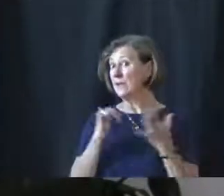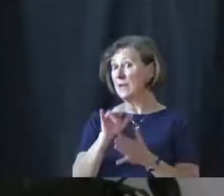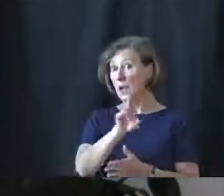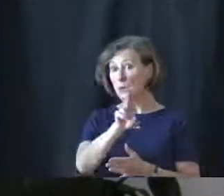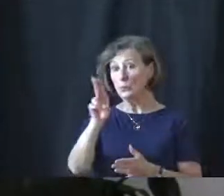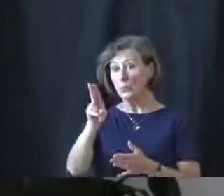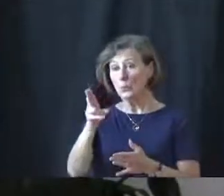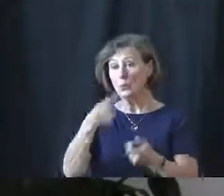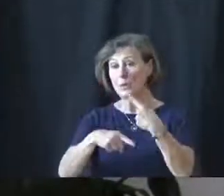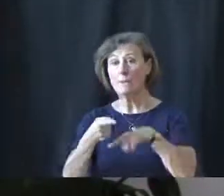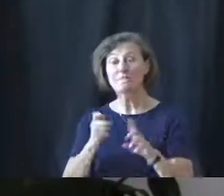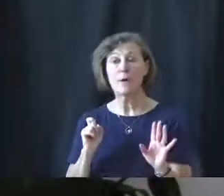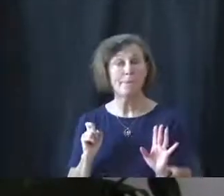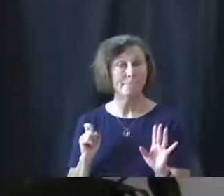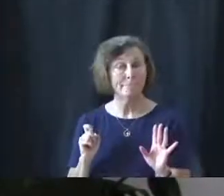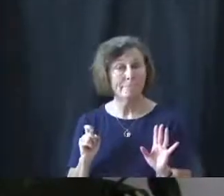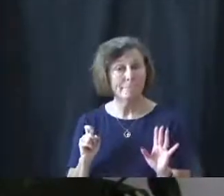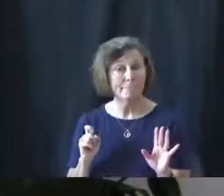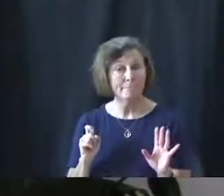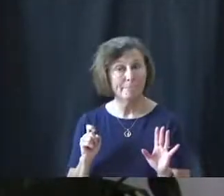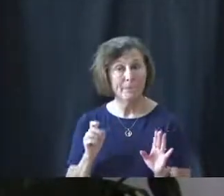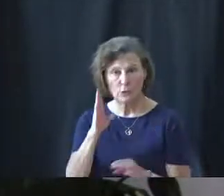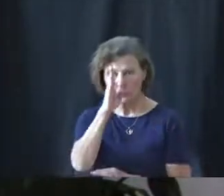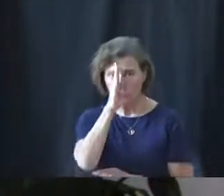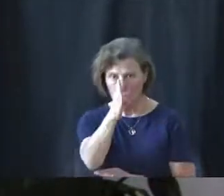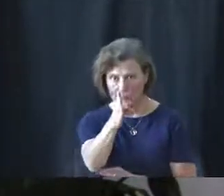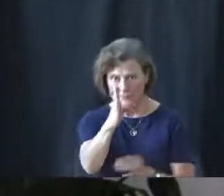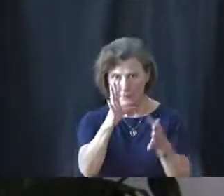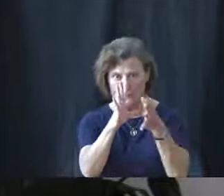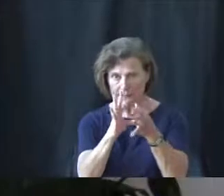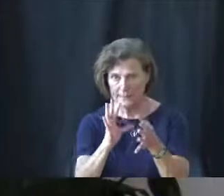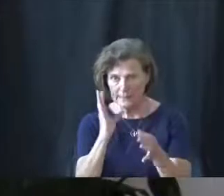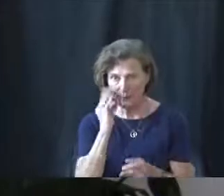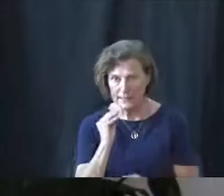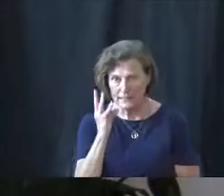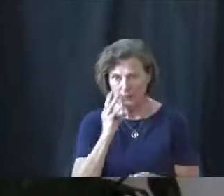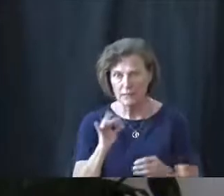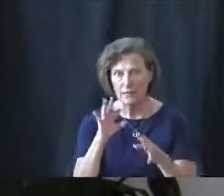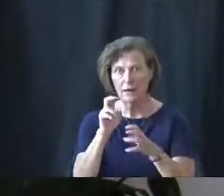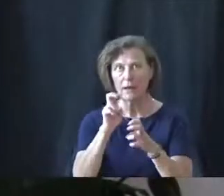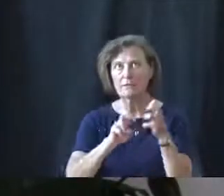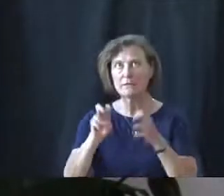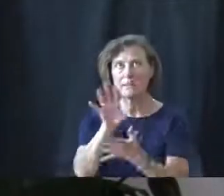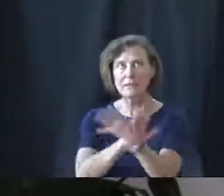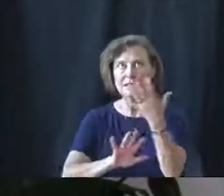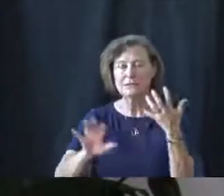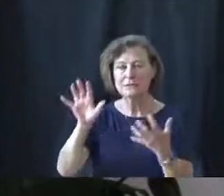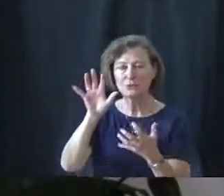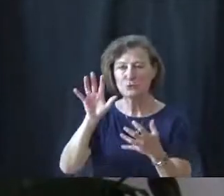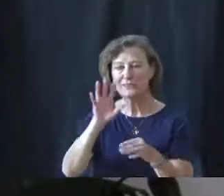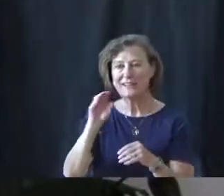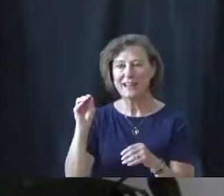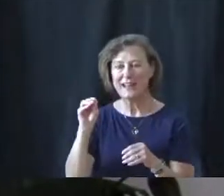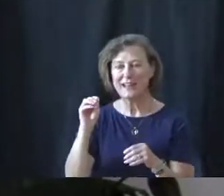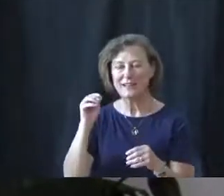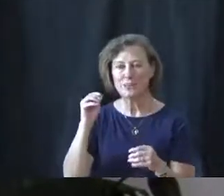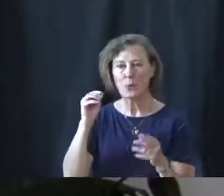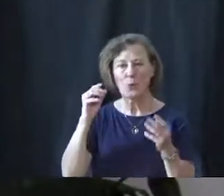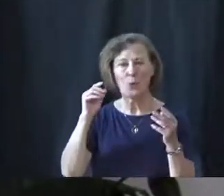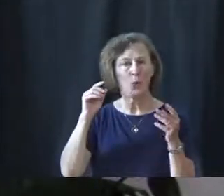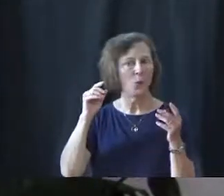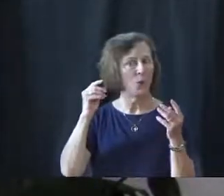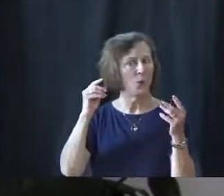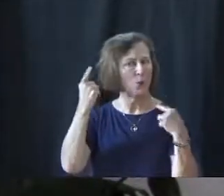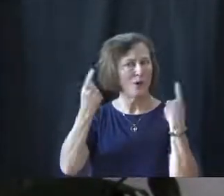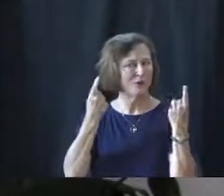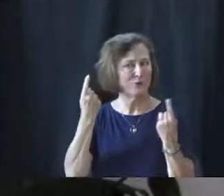from: direct experience of that transcending mystery and wonder, affirmed in